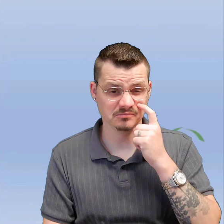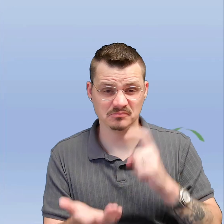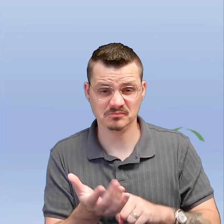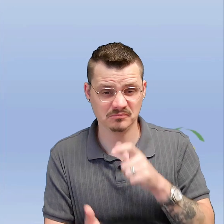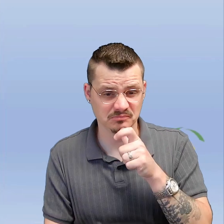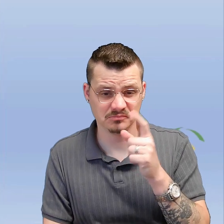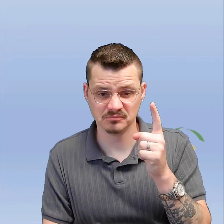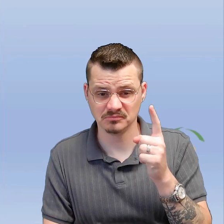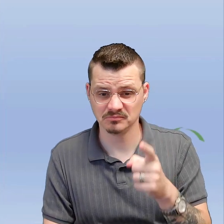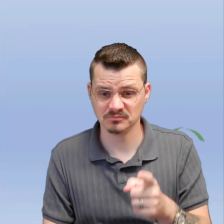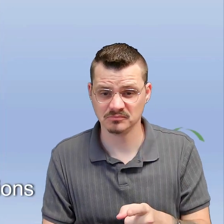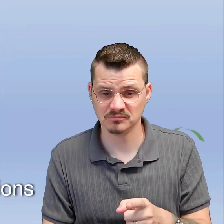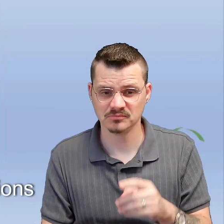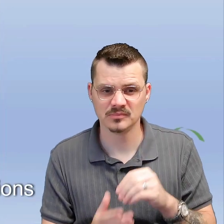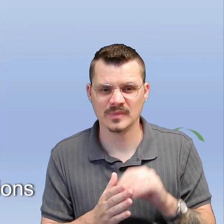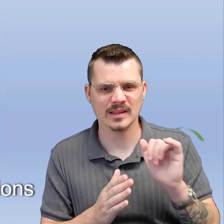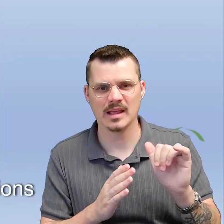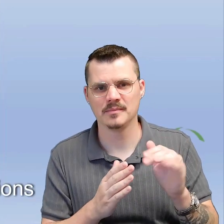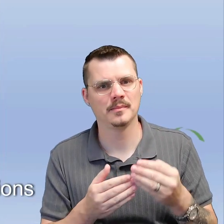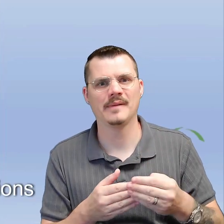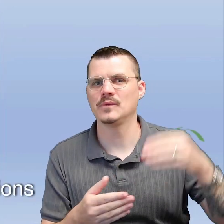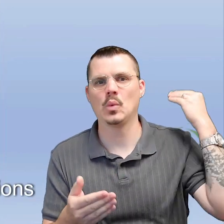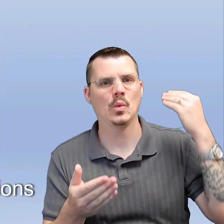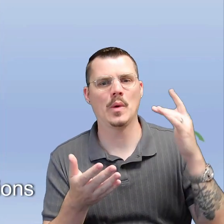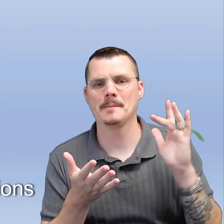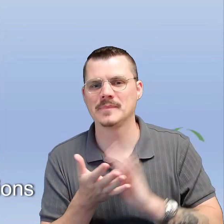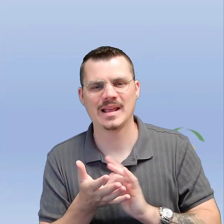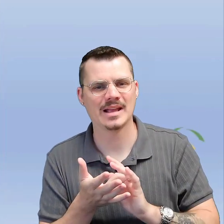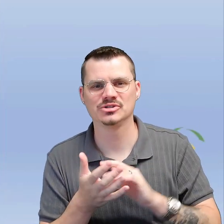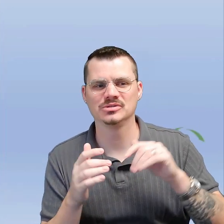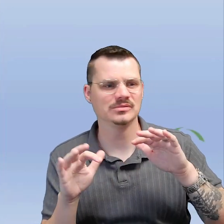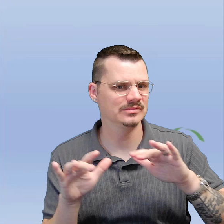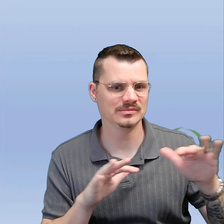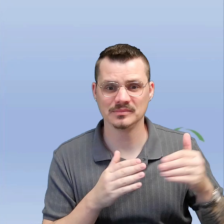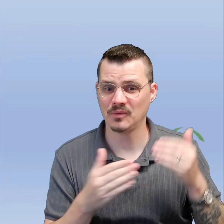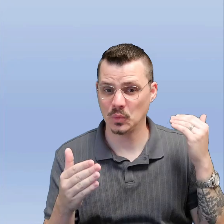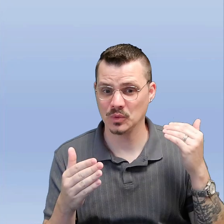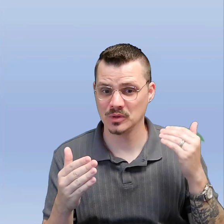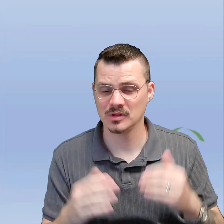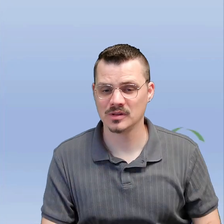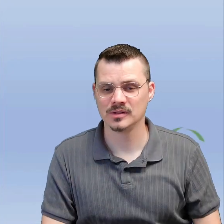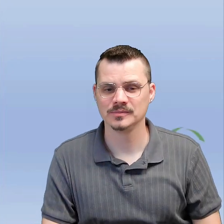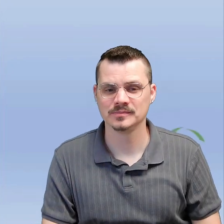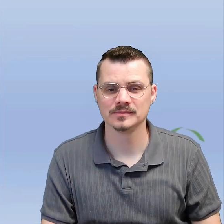Recognize this lady in the era before any kind of medications were possible?